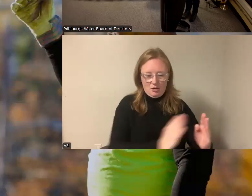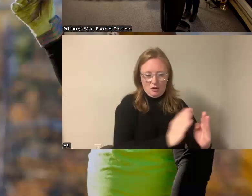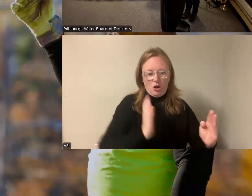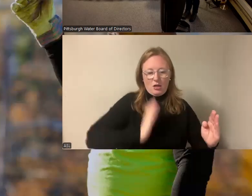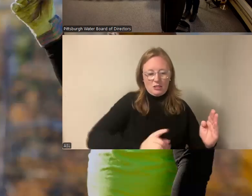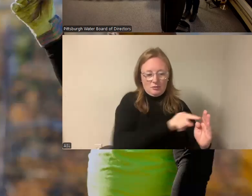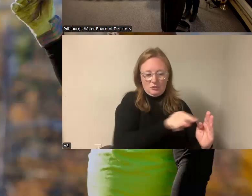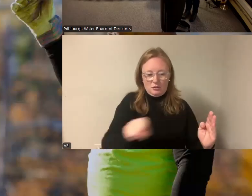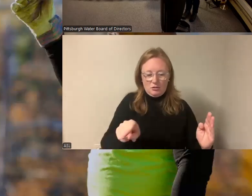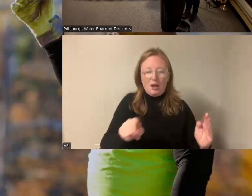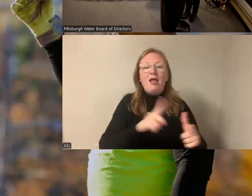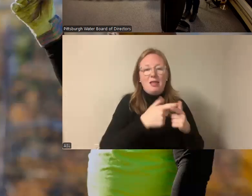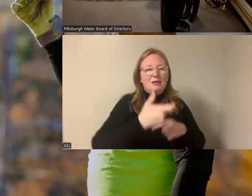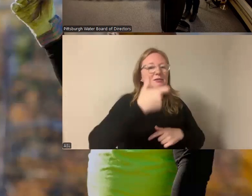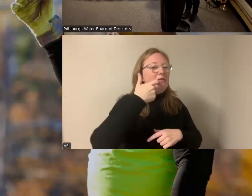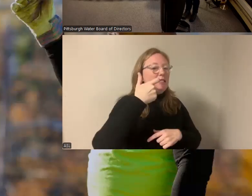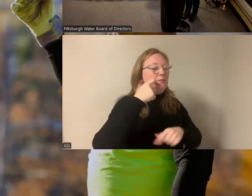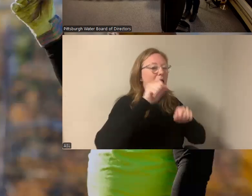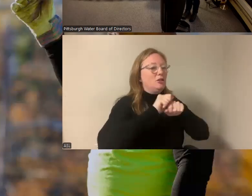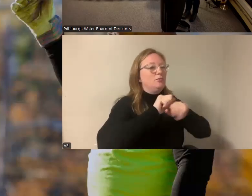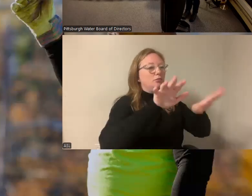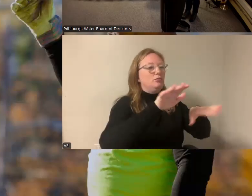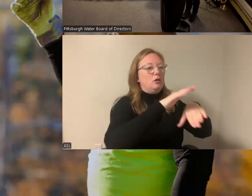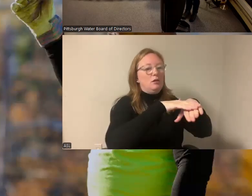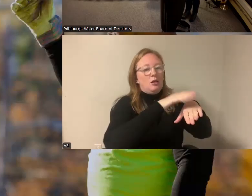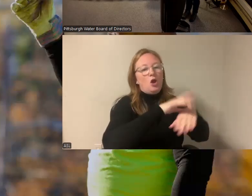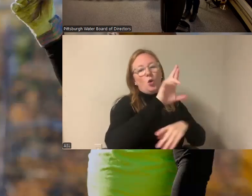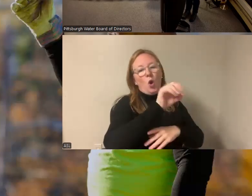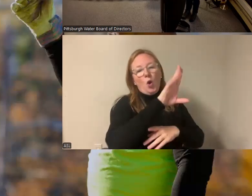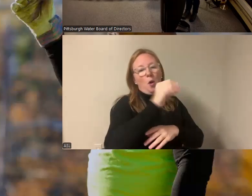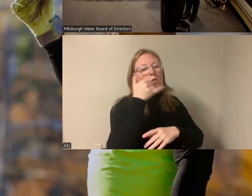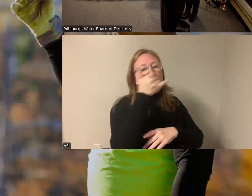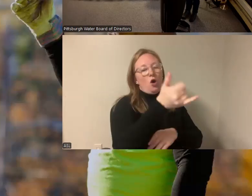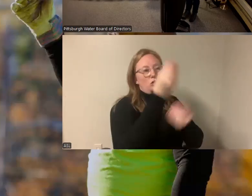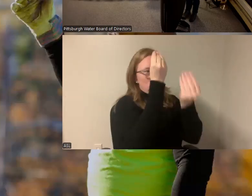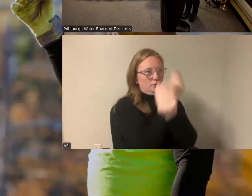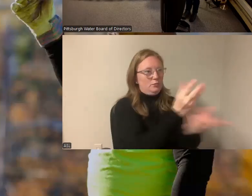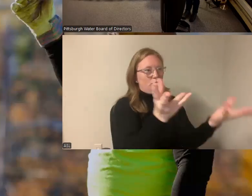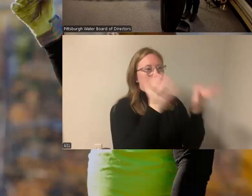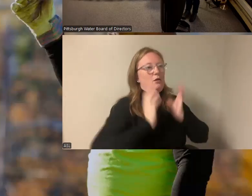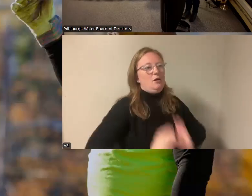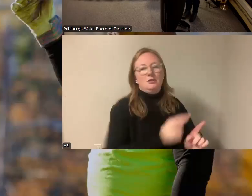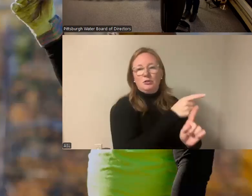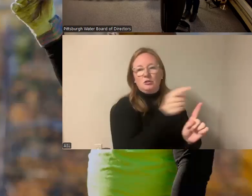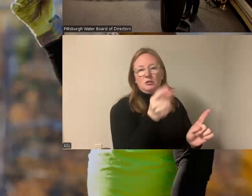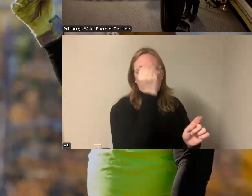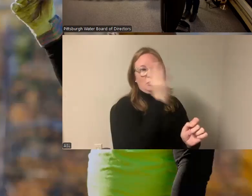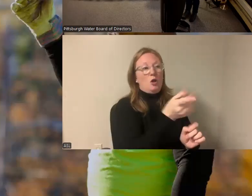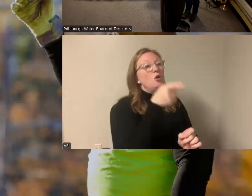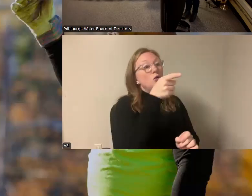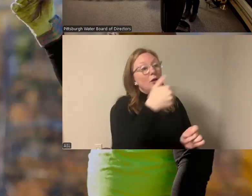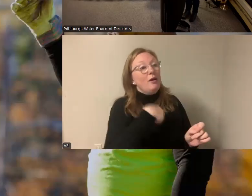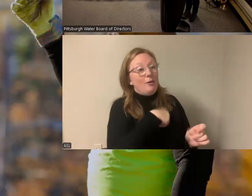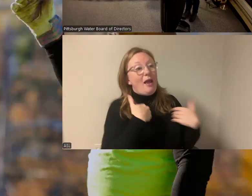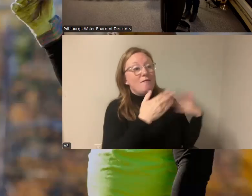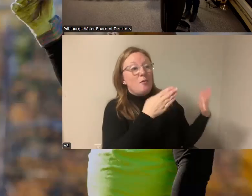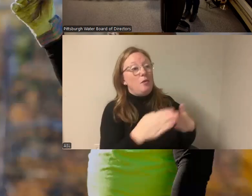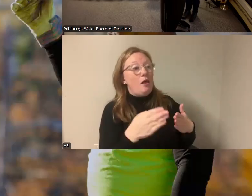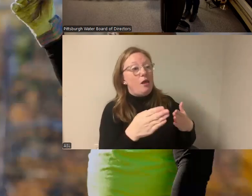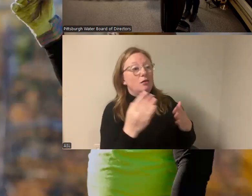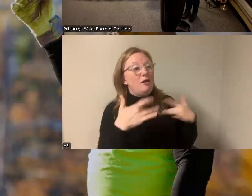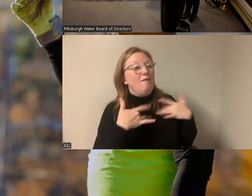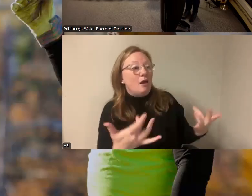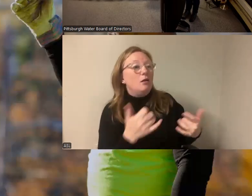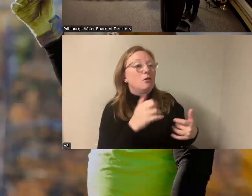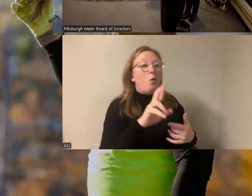our dispatch and customer service looks at that, and they send out a robocall is what it's called to notify those customers that, hey, you have a planned event or an emergency to